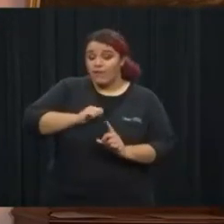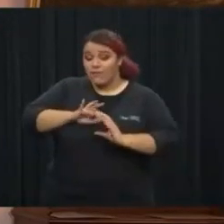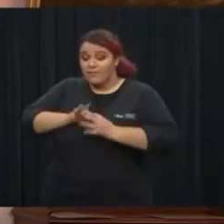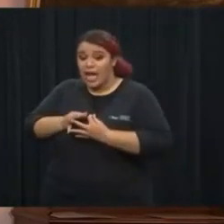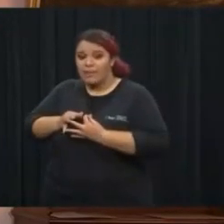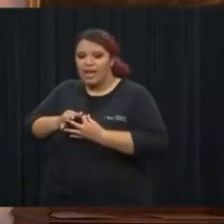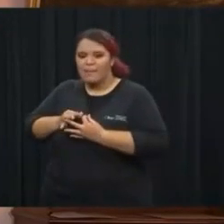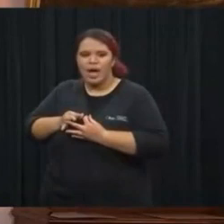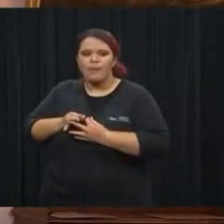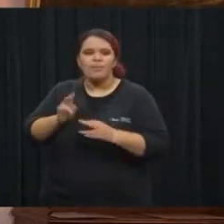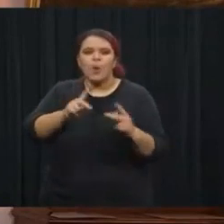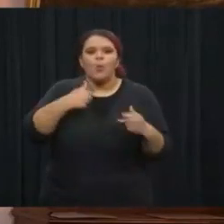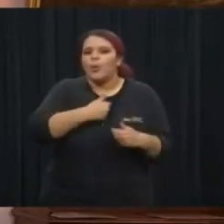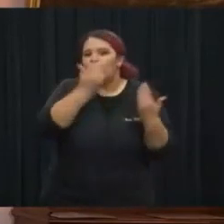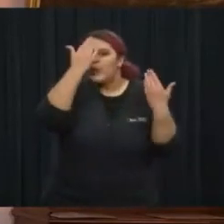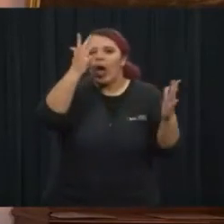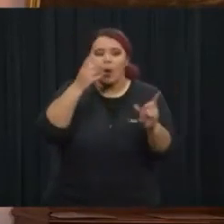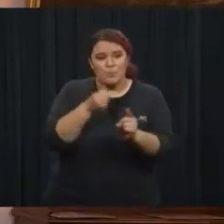that?